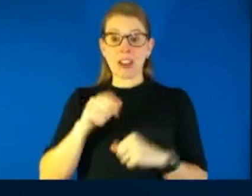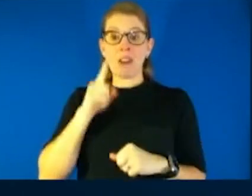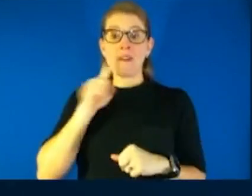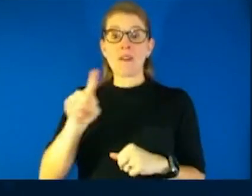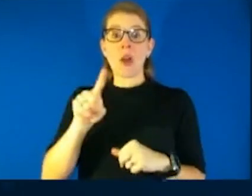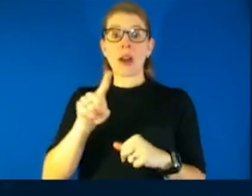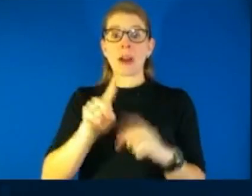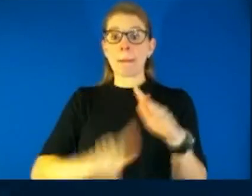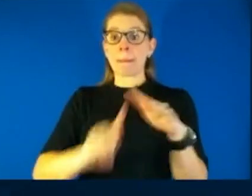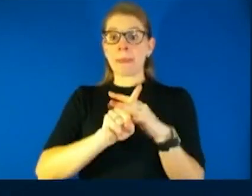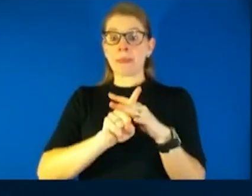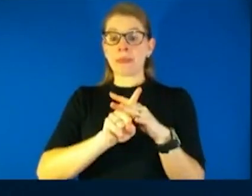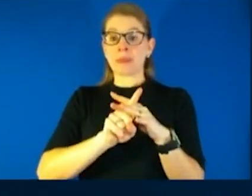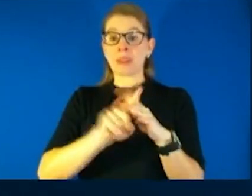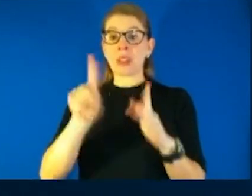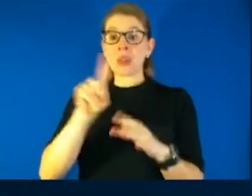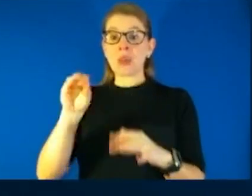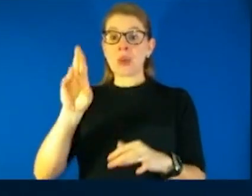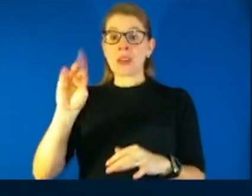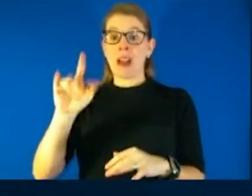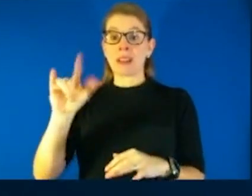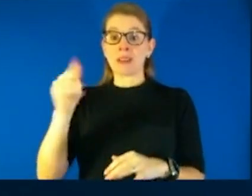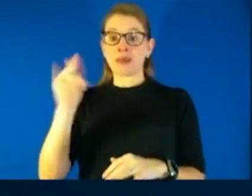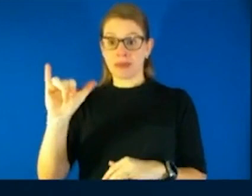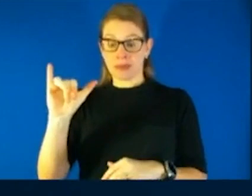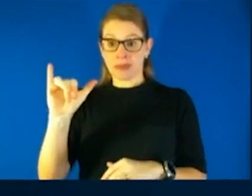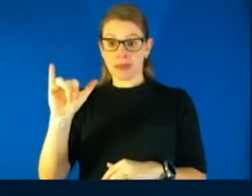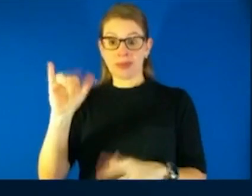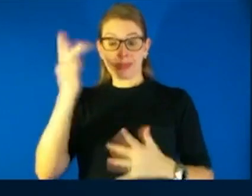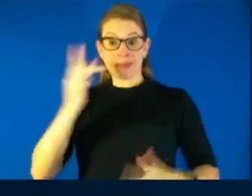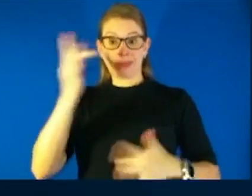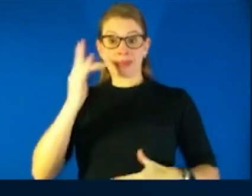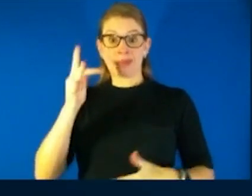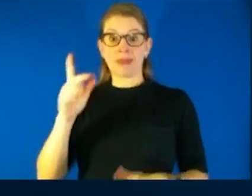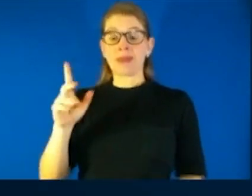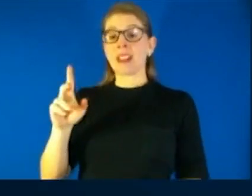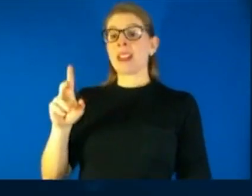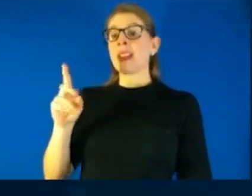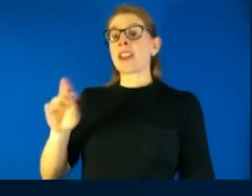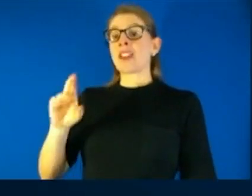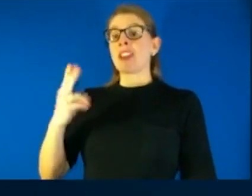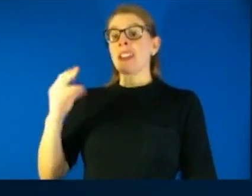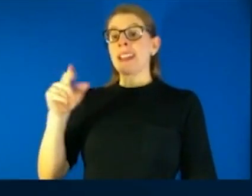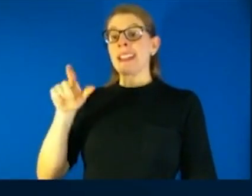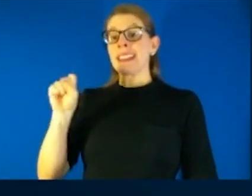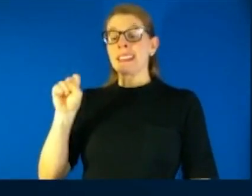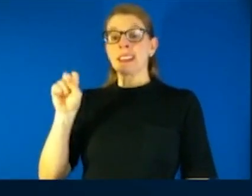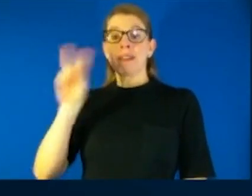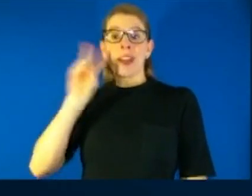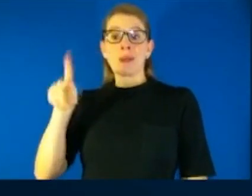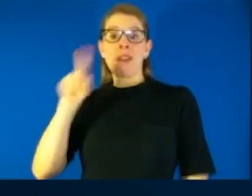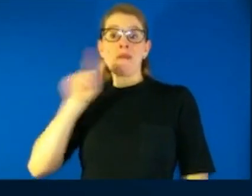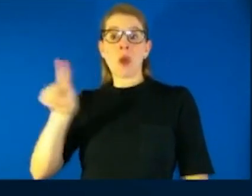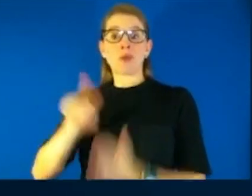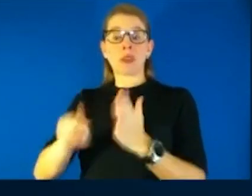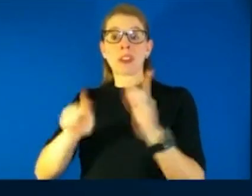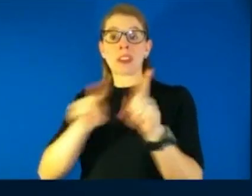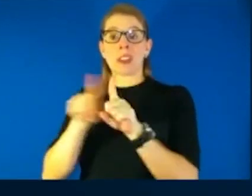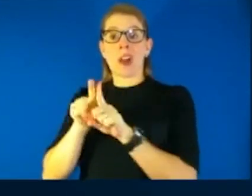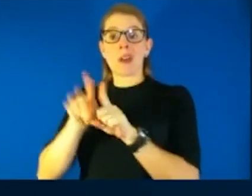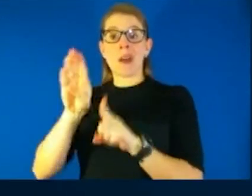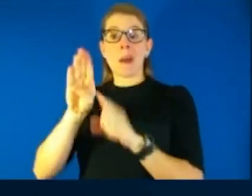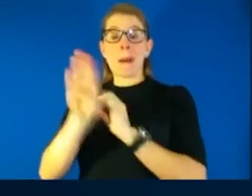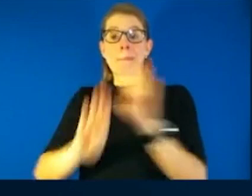Diseases at K-State University, and Dr. Stephen Higgs is the associate vice president for research and director of the Biosecurity